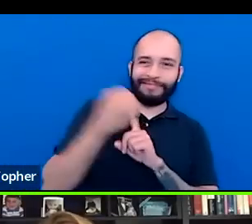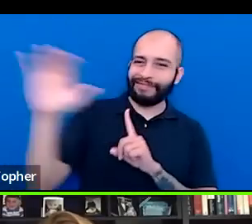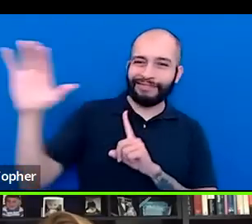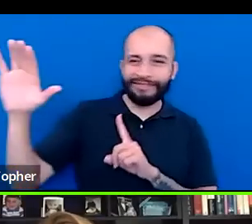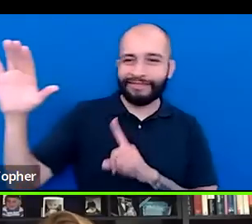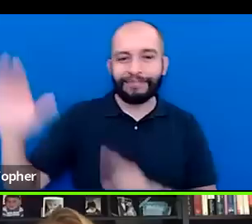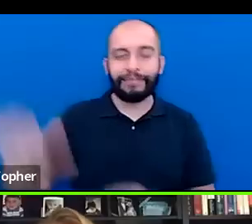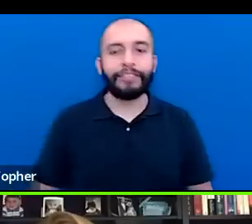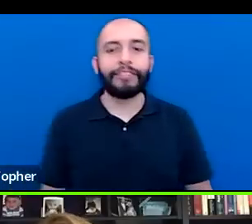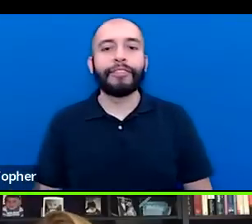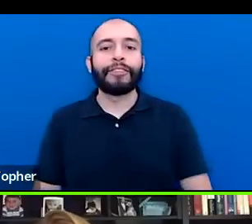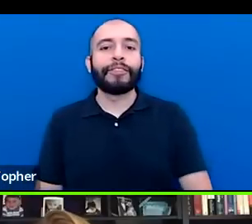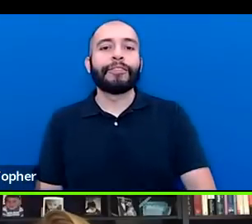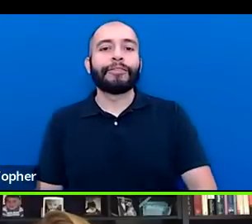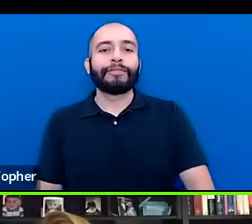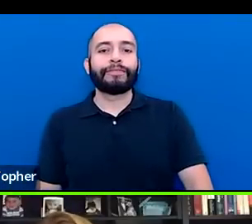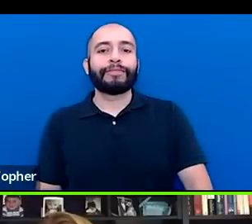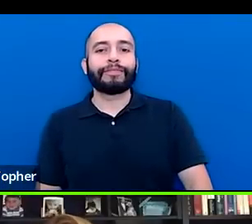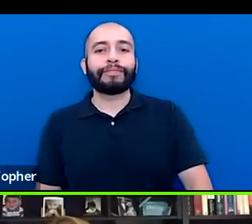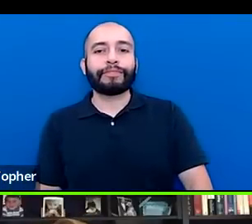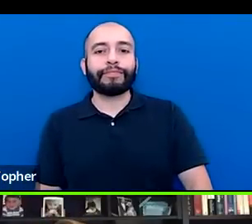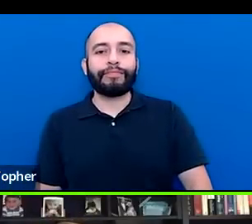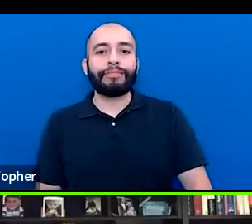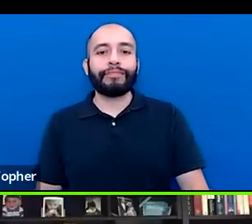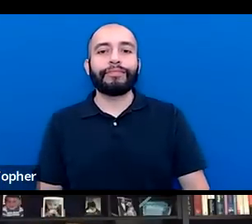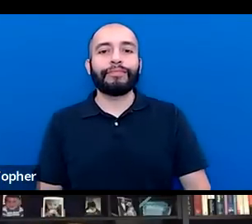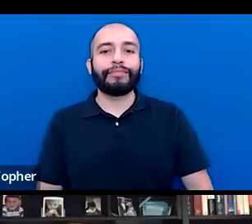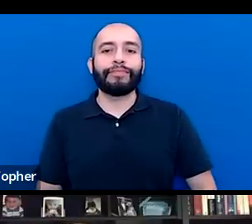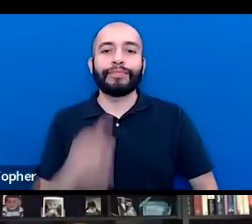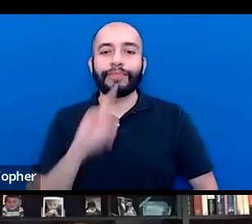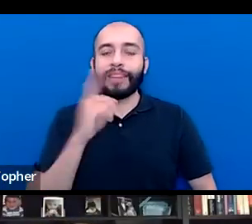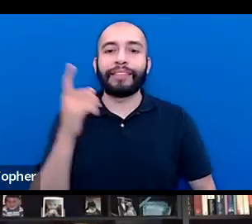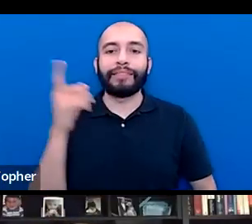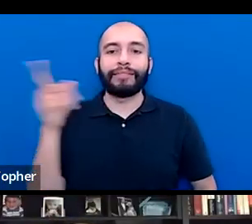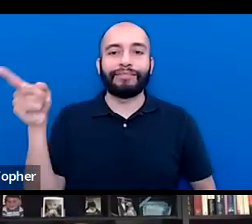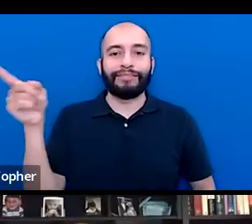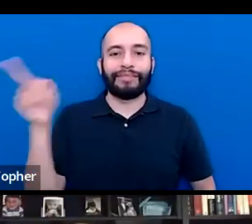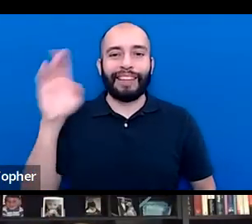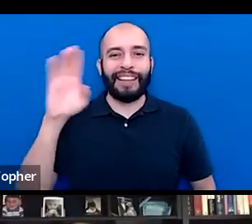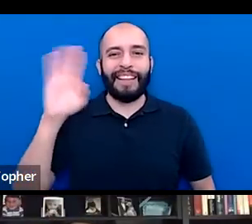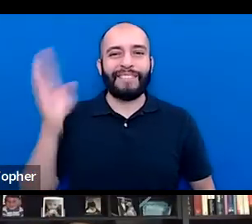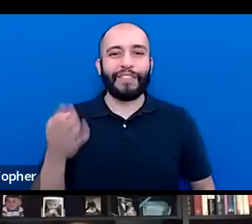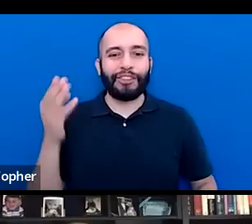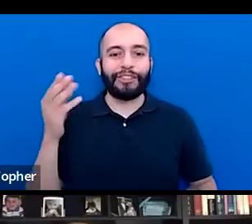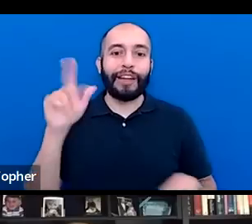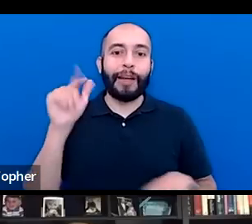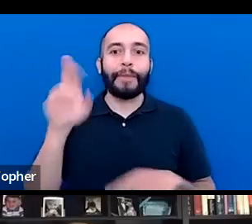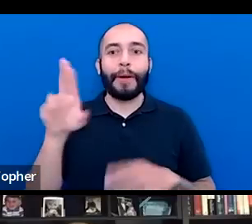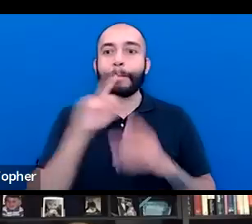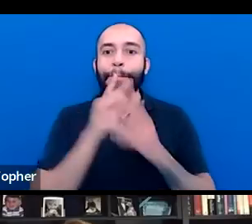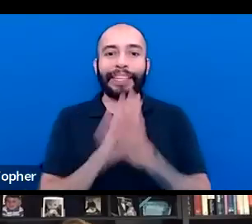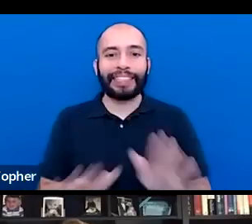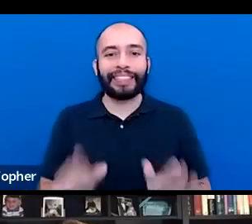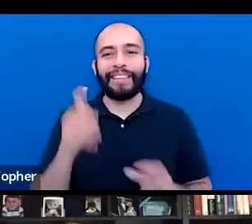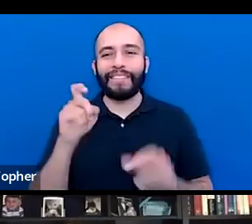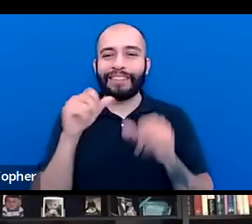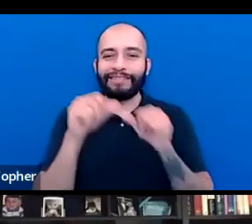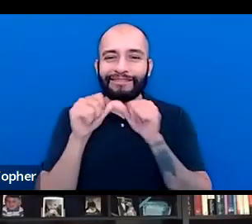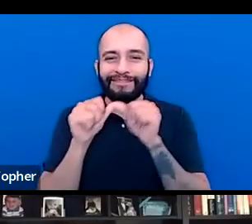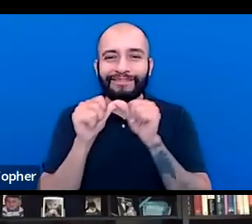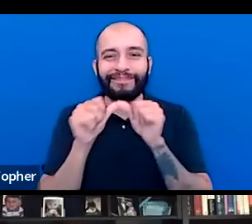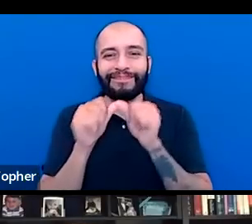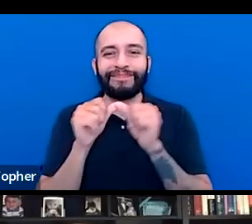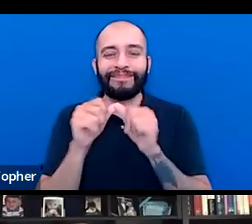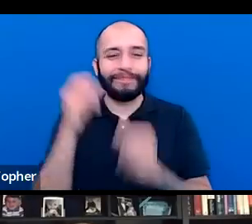to keep in their minds what that risk is. Harold, we're supposed to switch to, do you have a quick question? We're supposed to switch